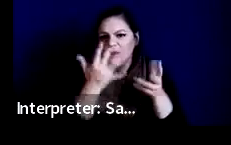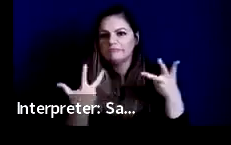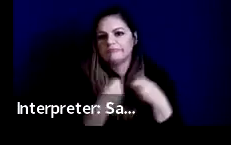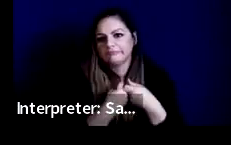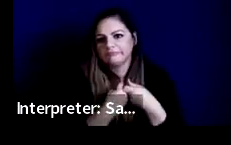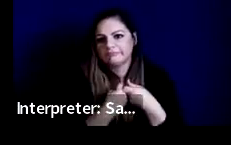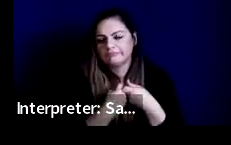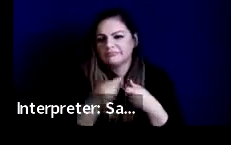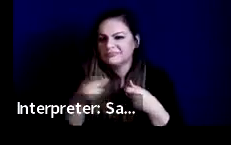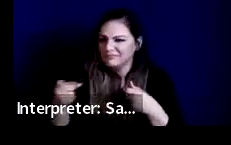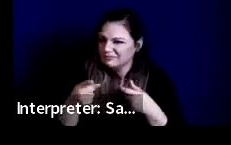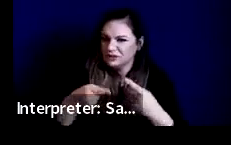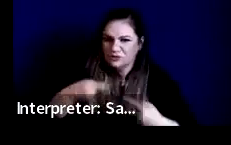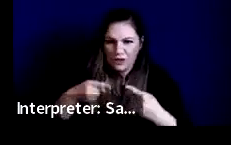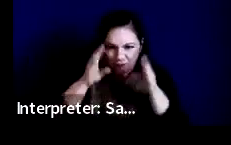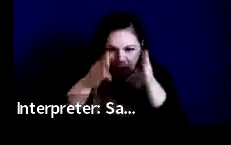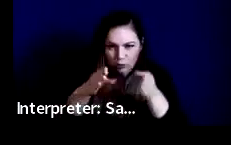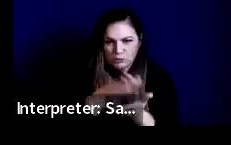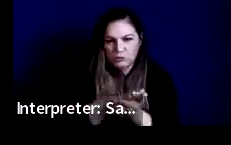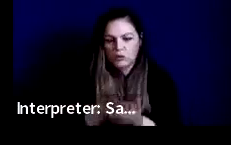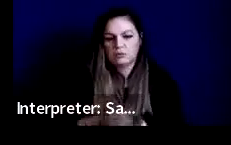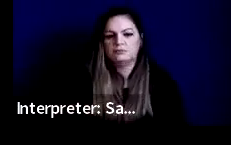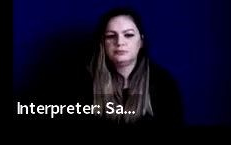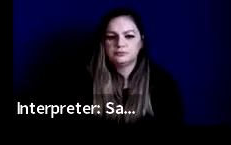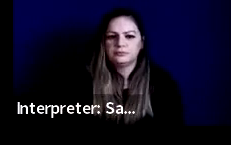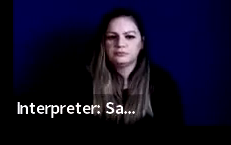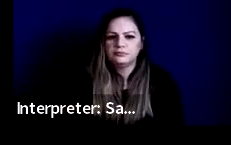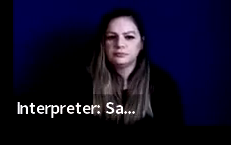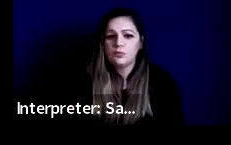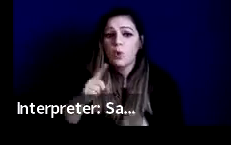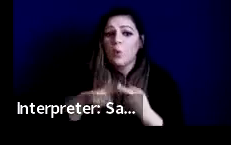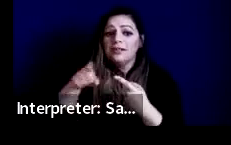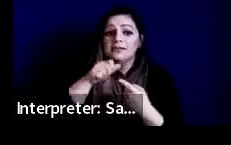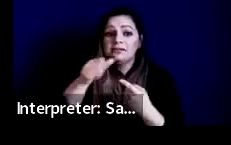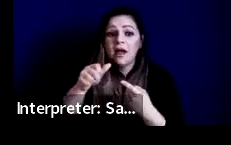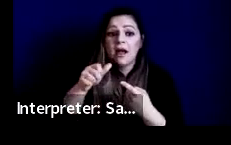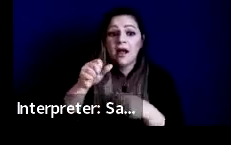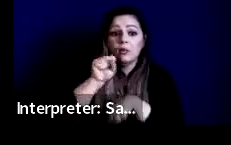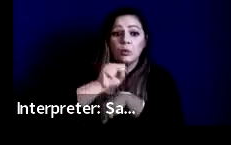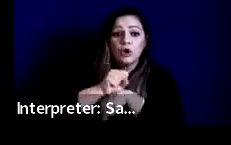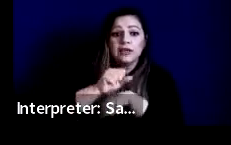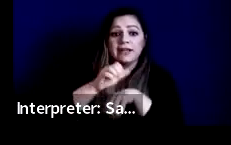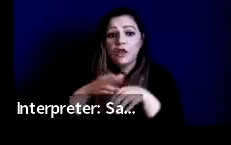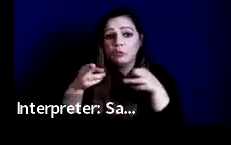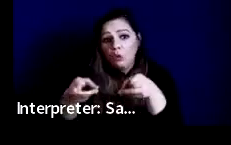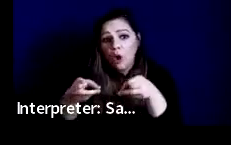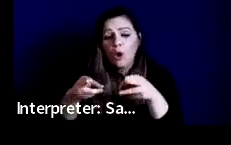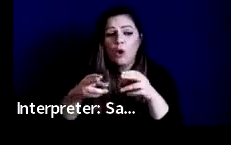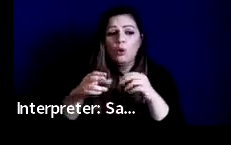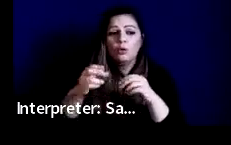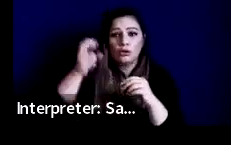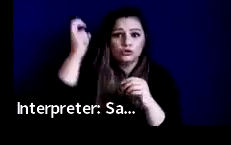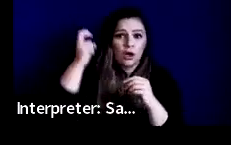not working as a long haul trucker or on the road for a long job, he likes to go fishing with his friends that he grew up with. He loves live